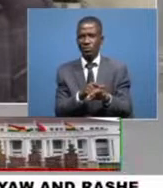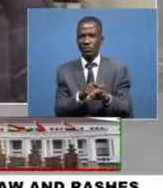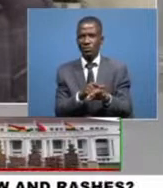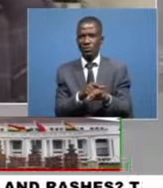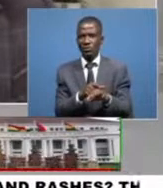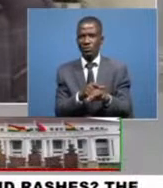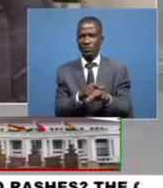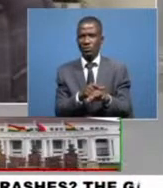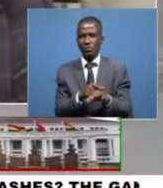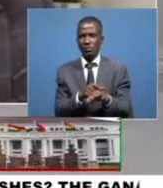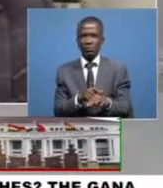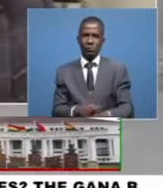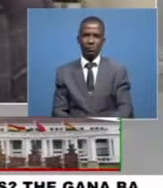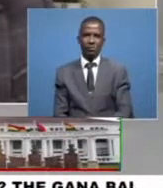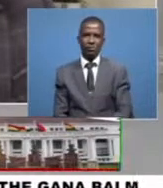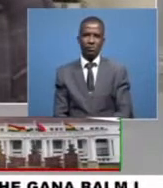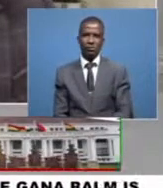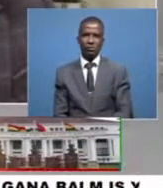Hello?